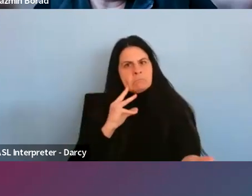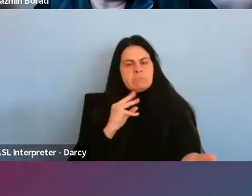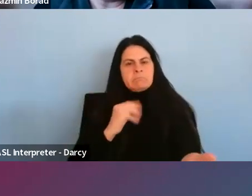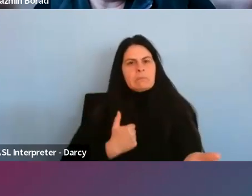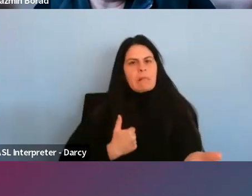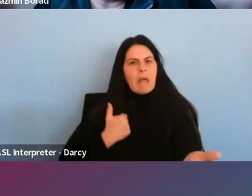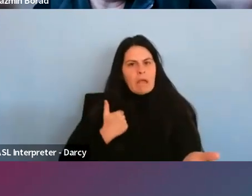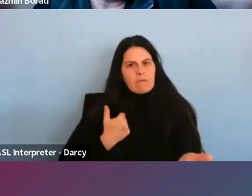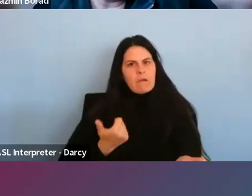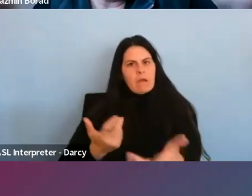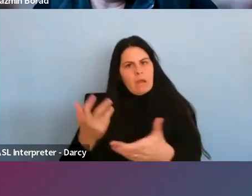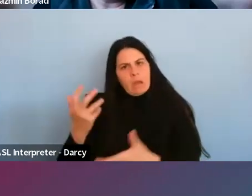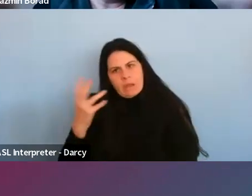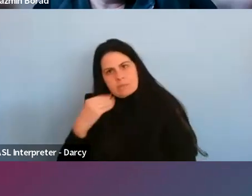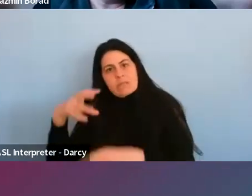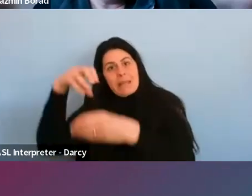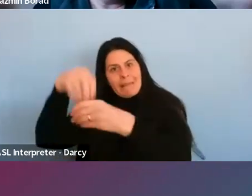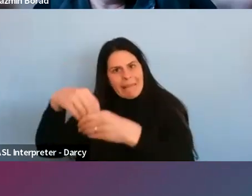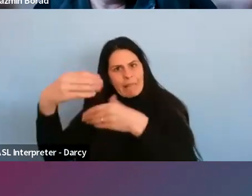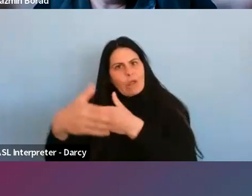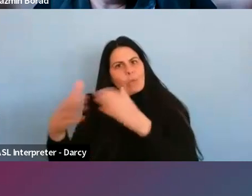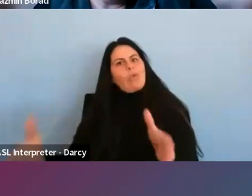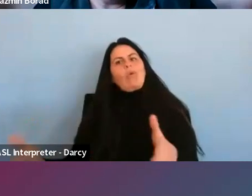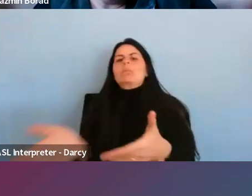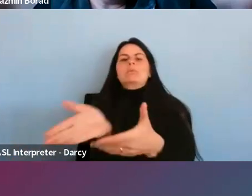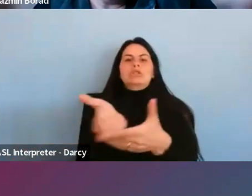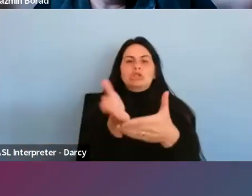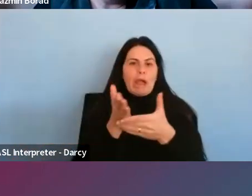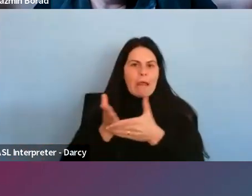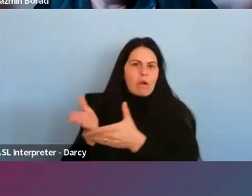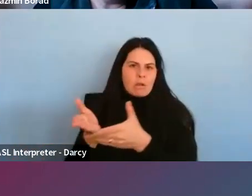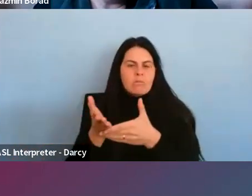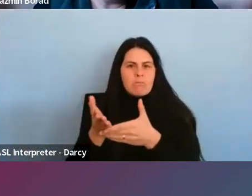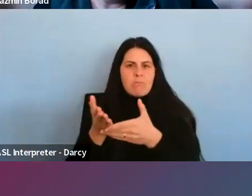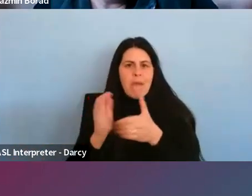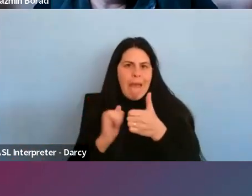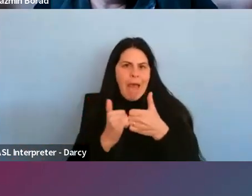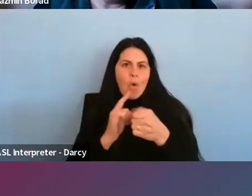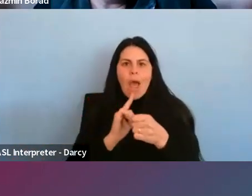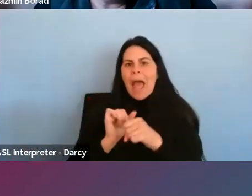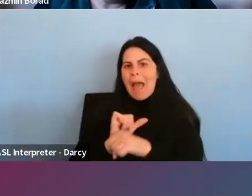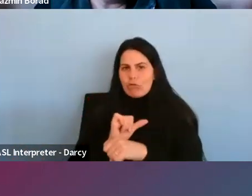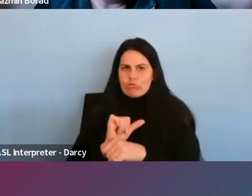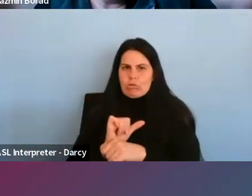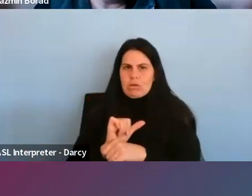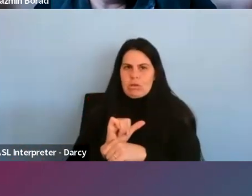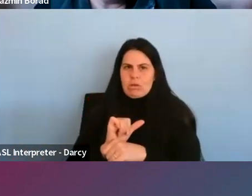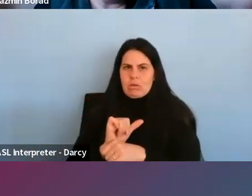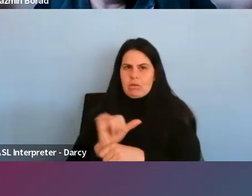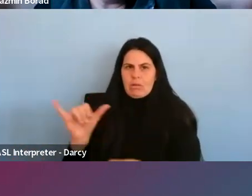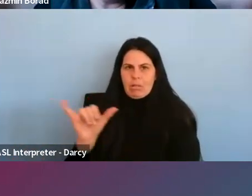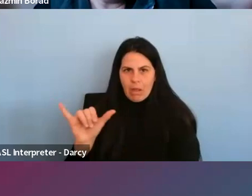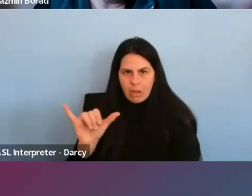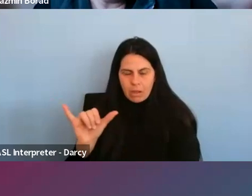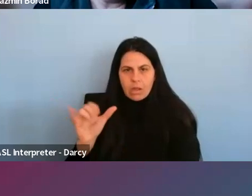these rooms, mm-hmm. sharing what it's actually like, will give so much depth